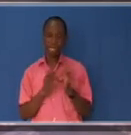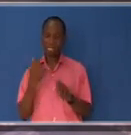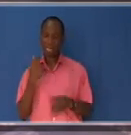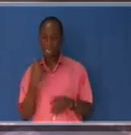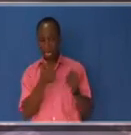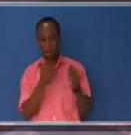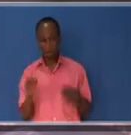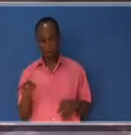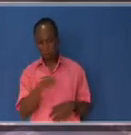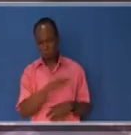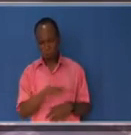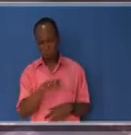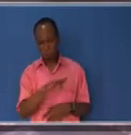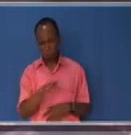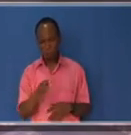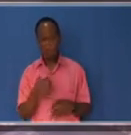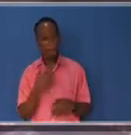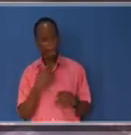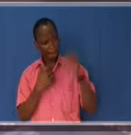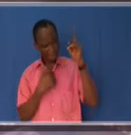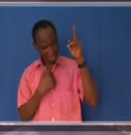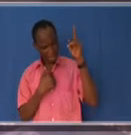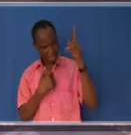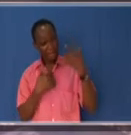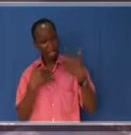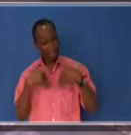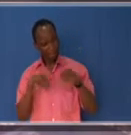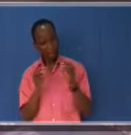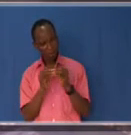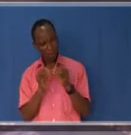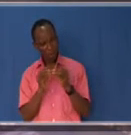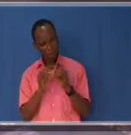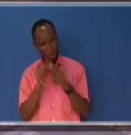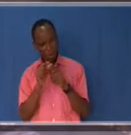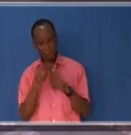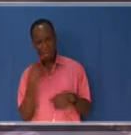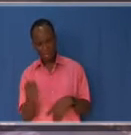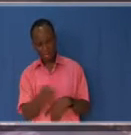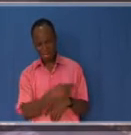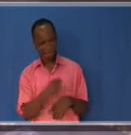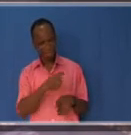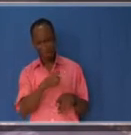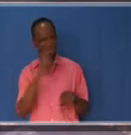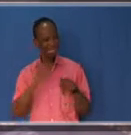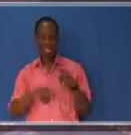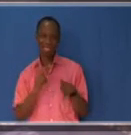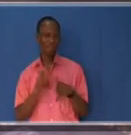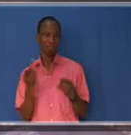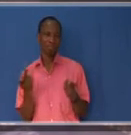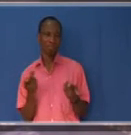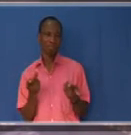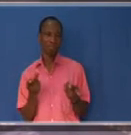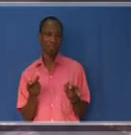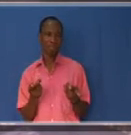Jesus said, I still have many things to say to you, but you cannot bear them